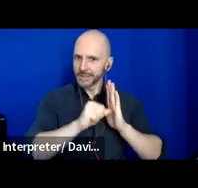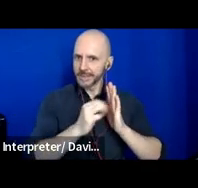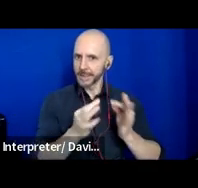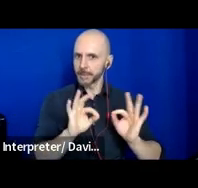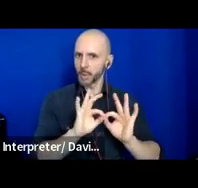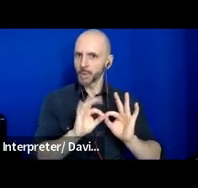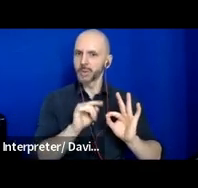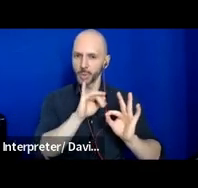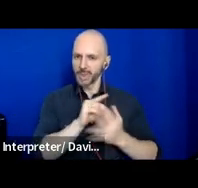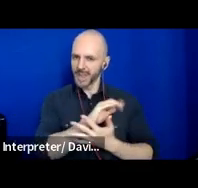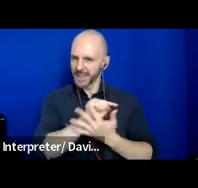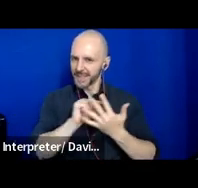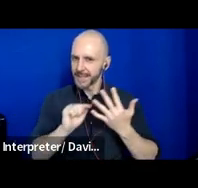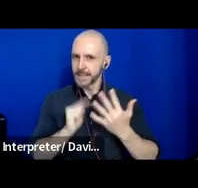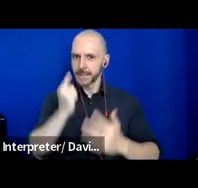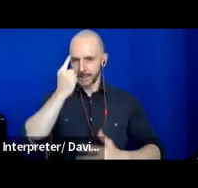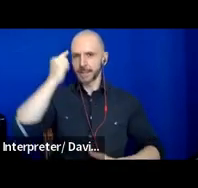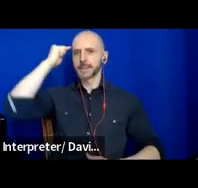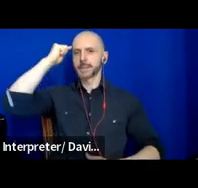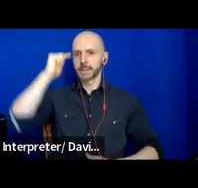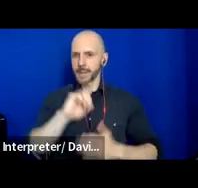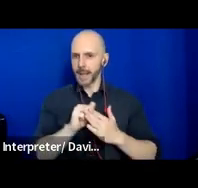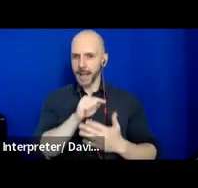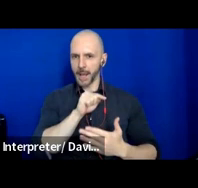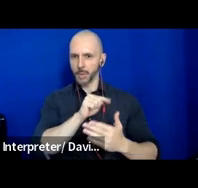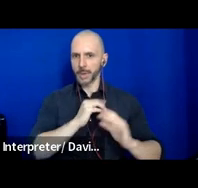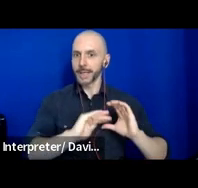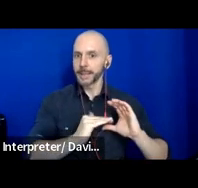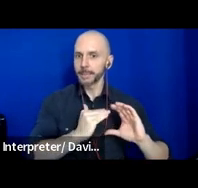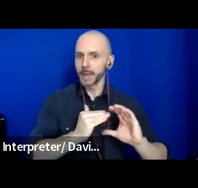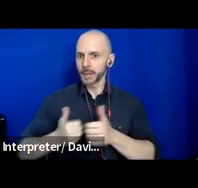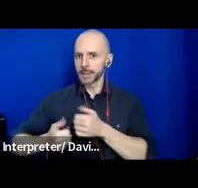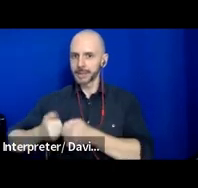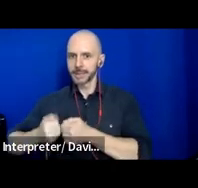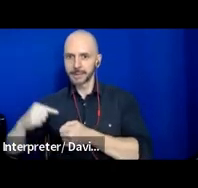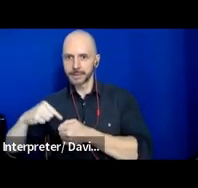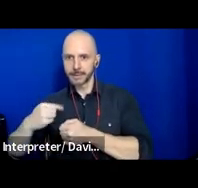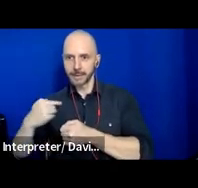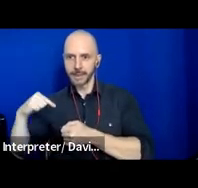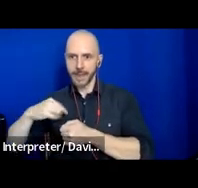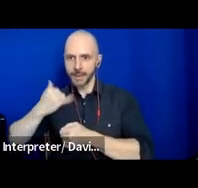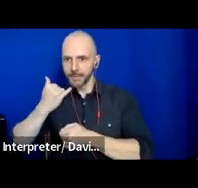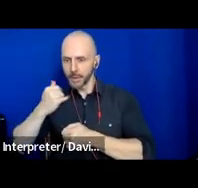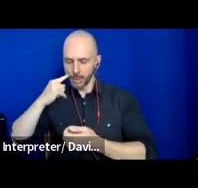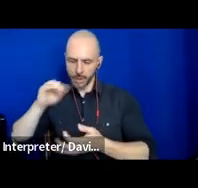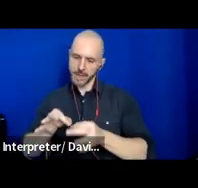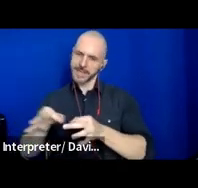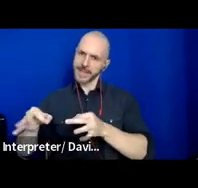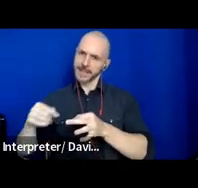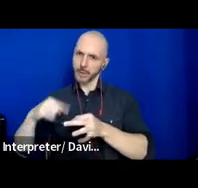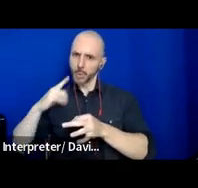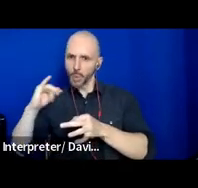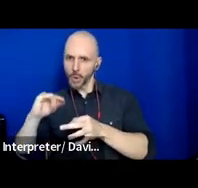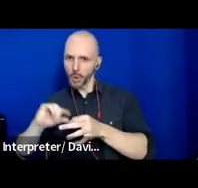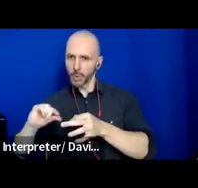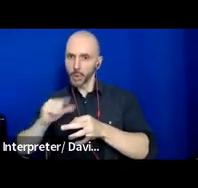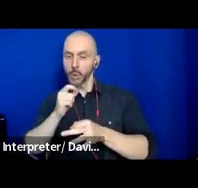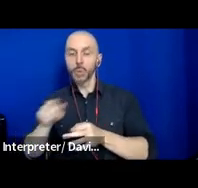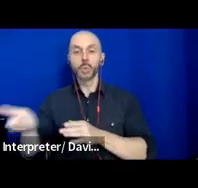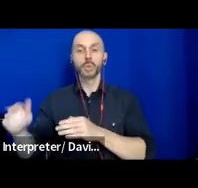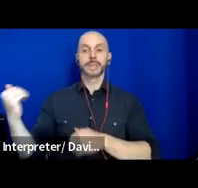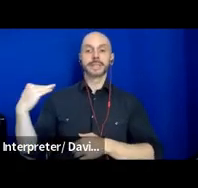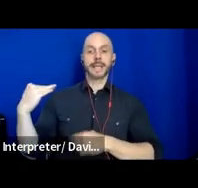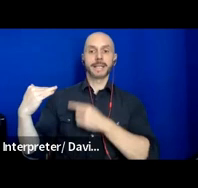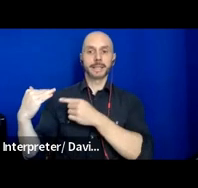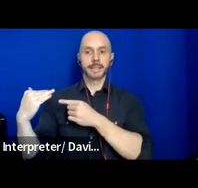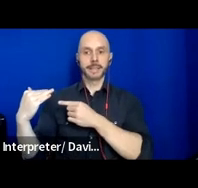know, across vast distances in time and space, based on the time we receive the information, what has happened in between the time the person has sent that information